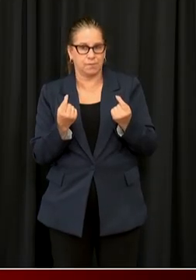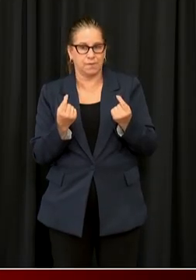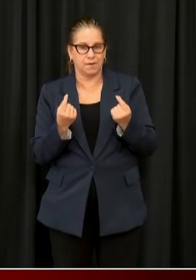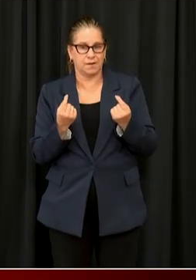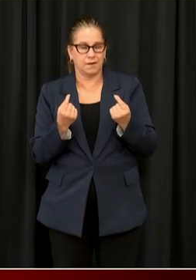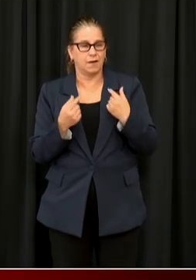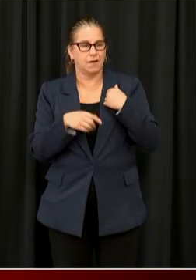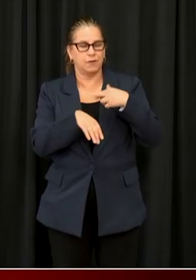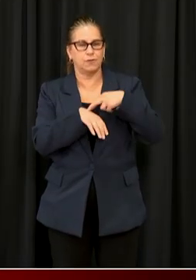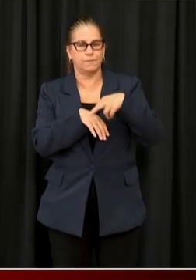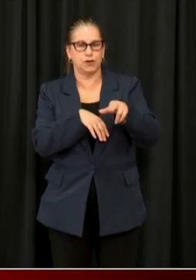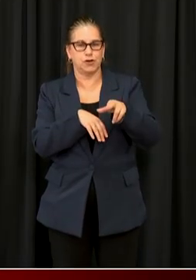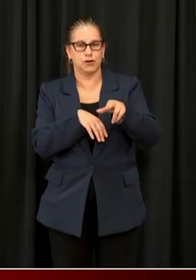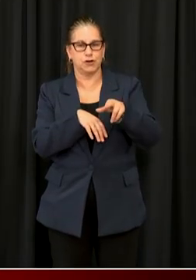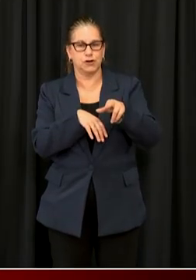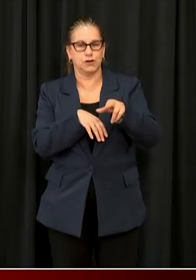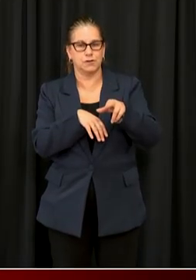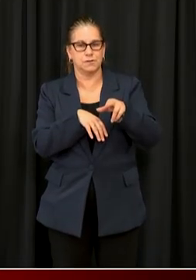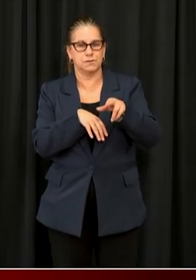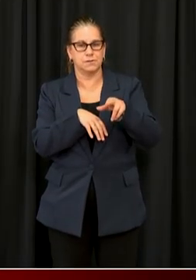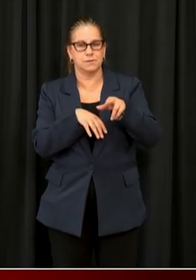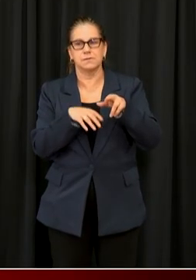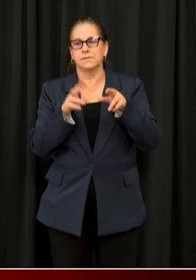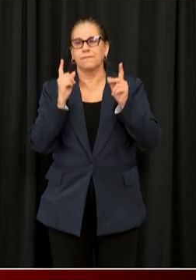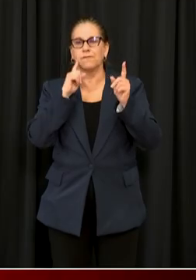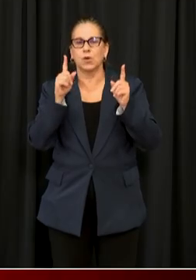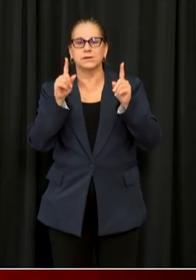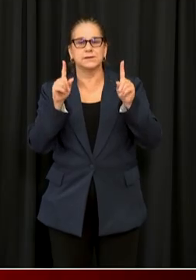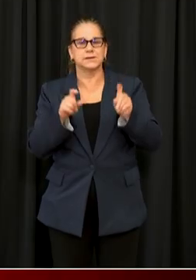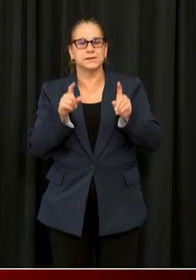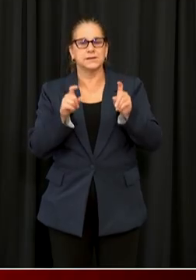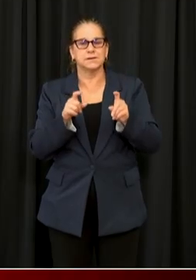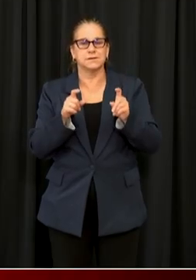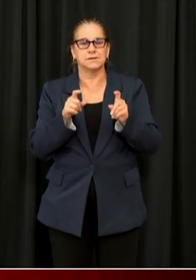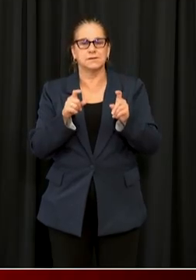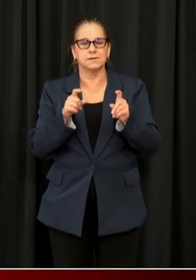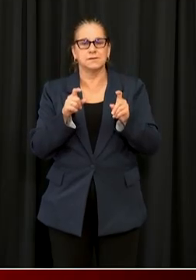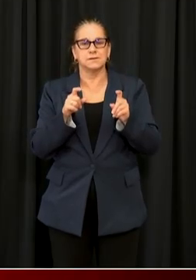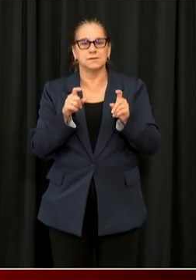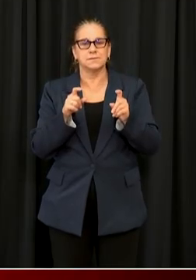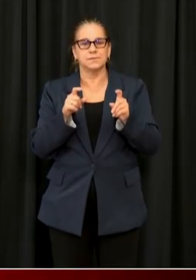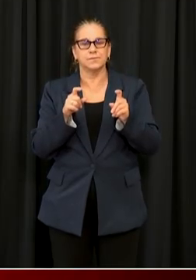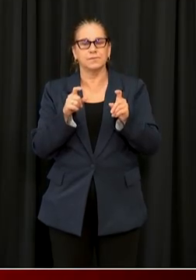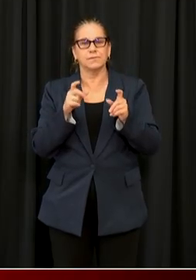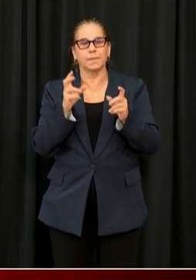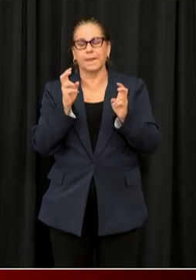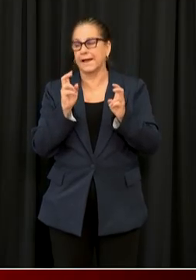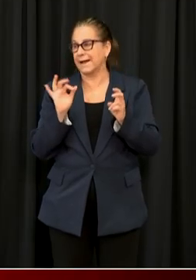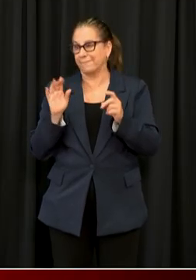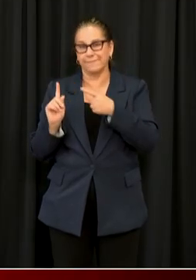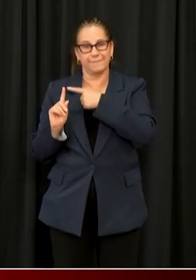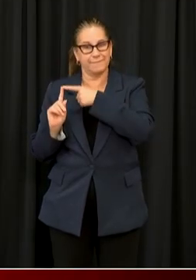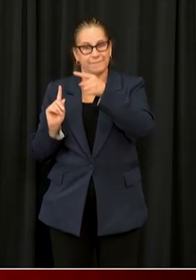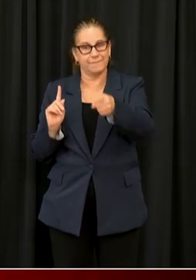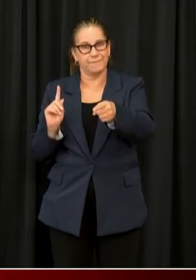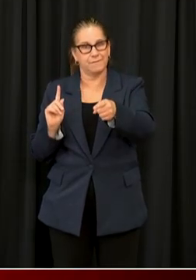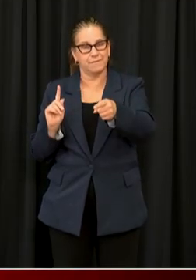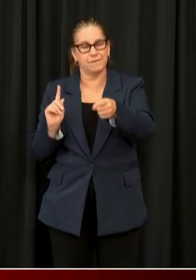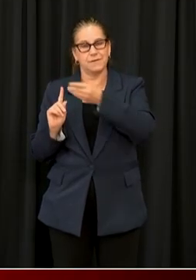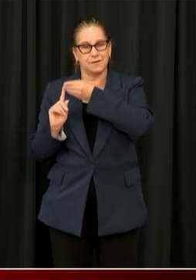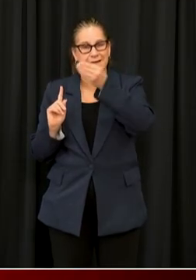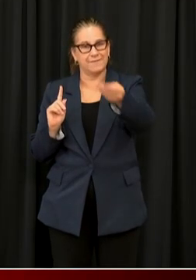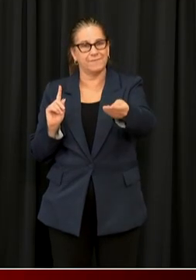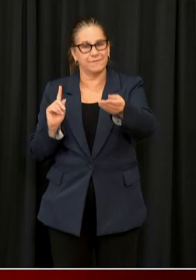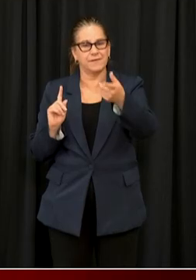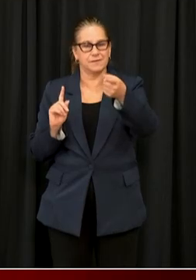clinical follow-up individuals who are close contacts. So we're going to give you guidance on how to seek testing typically